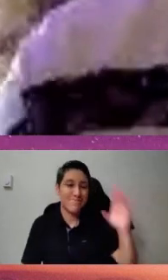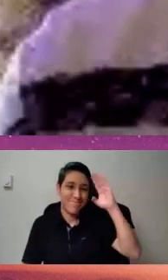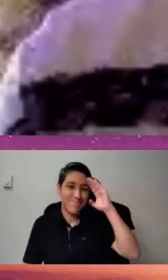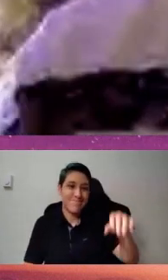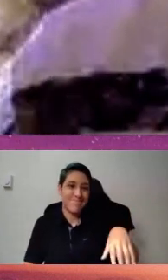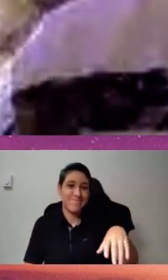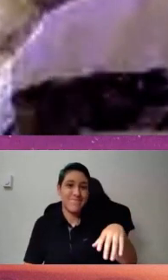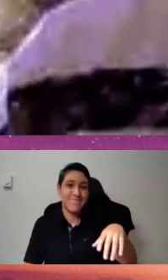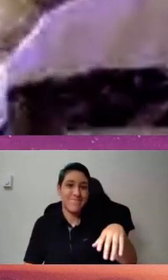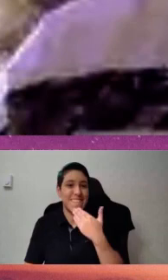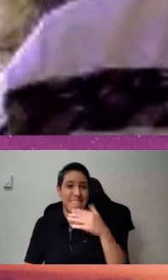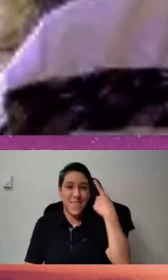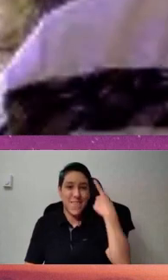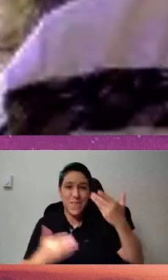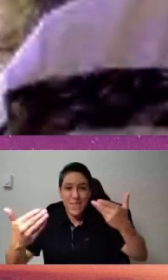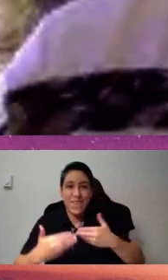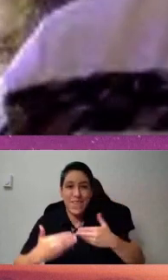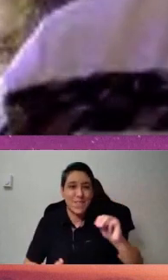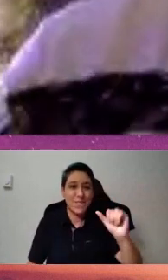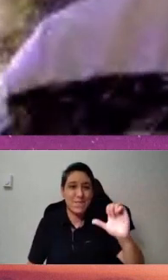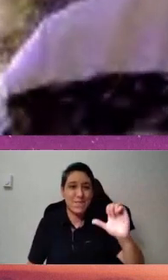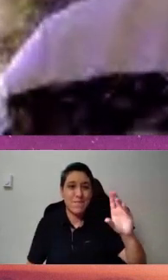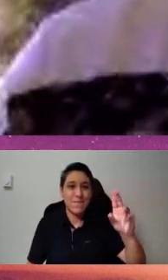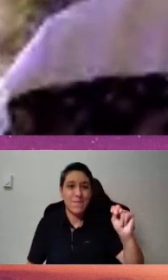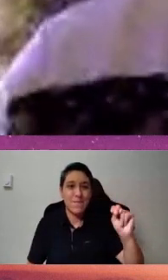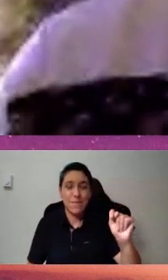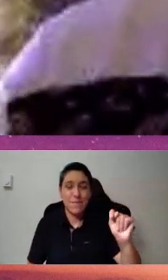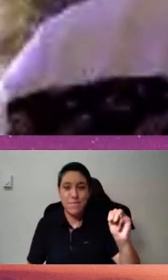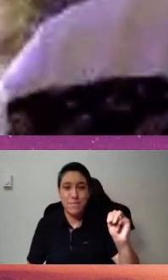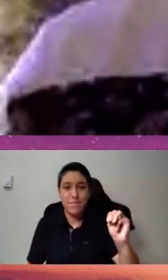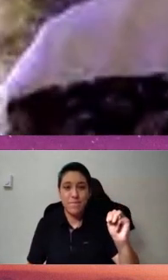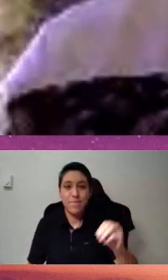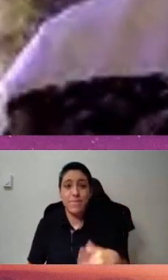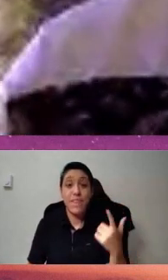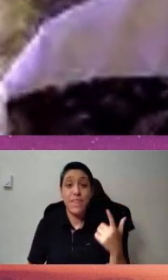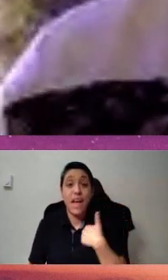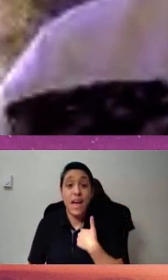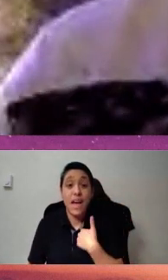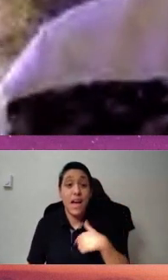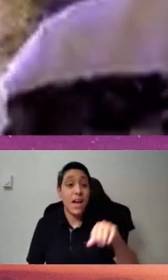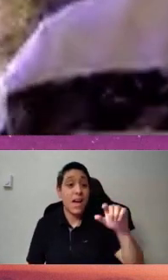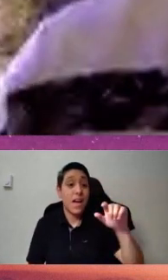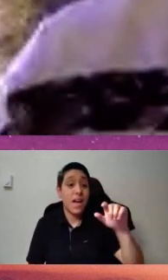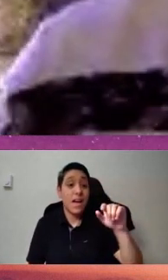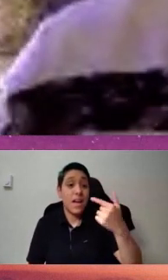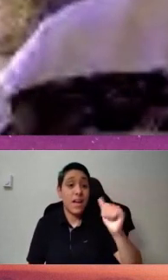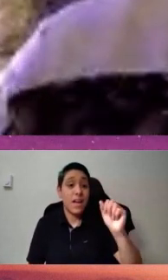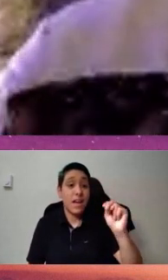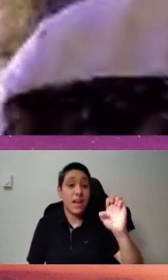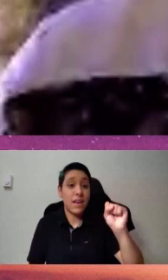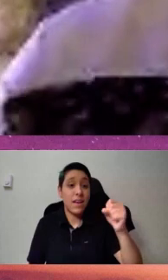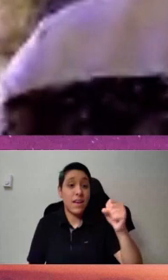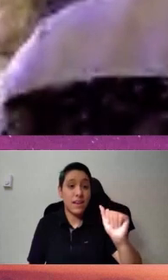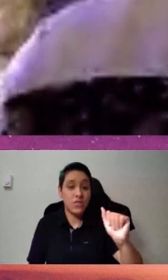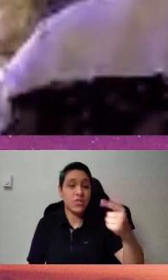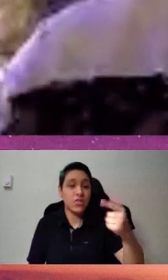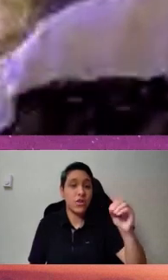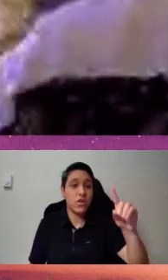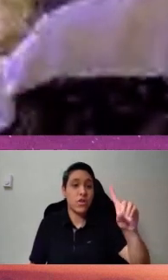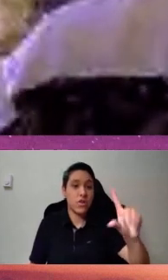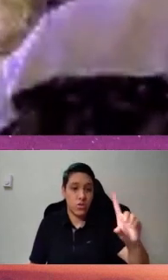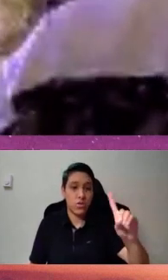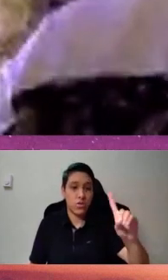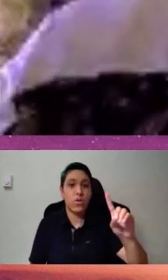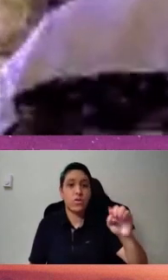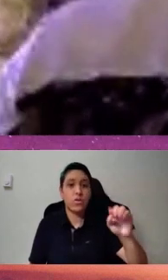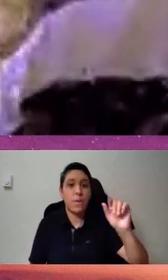the introduction, Malcolm. Hi, I'm Ganesha Gold Buffalo. My pronouns are her, she. My people are